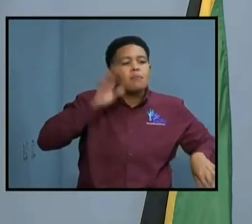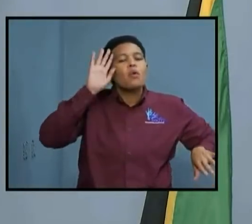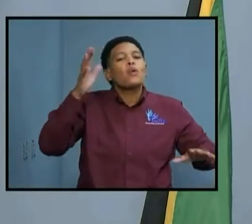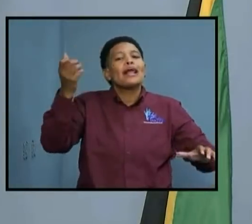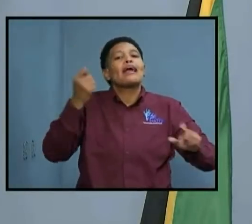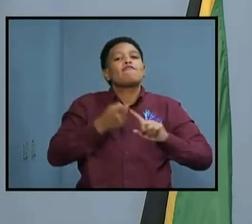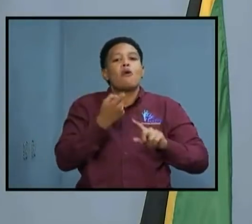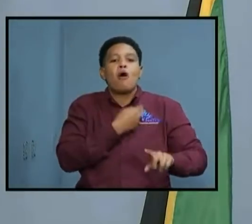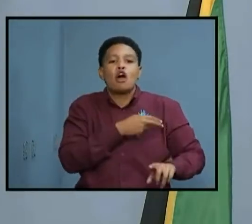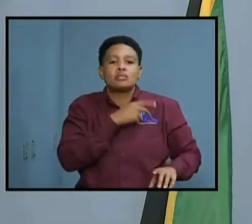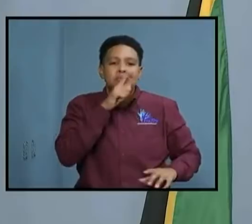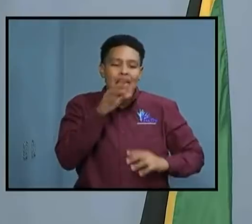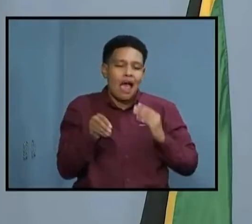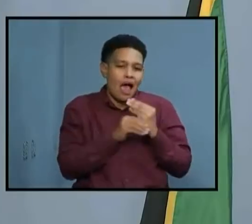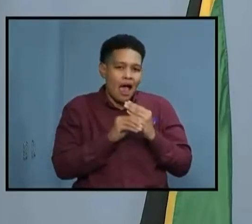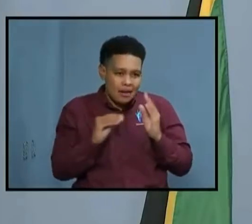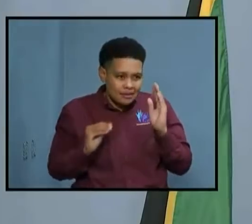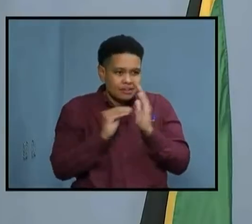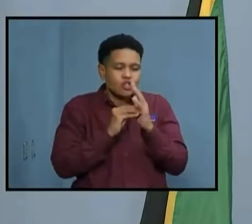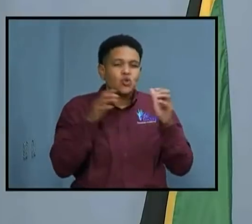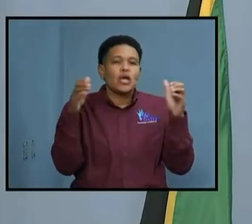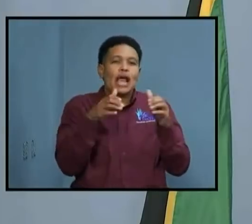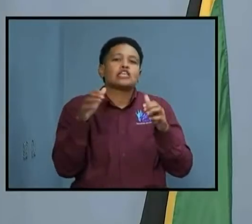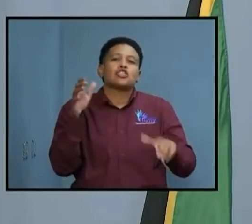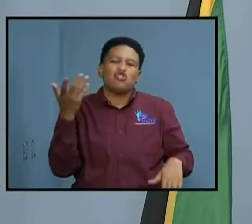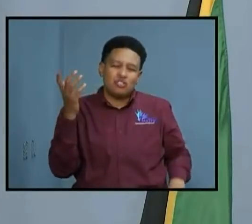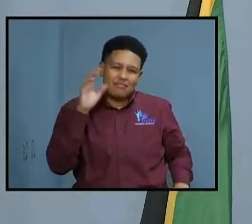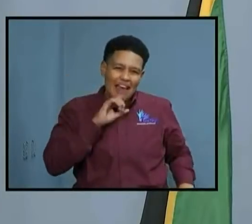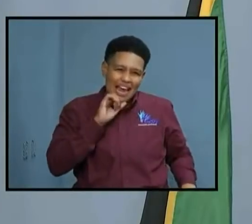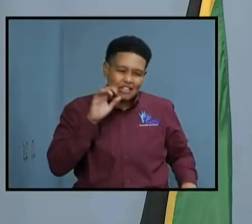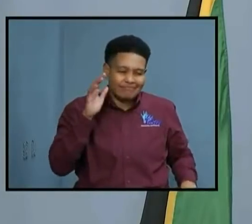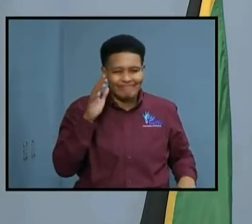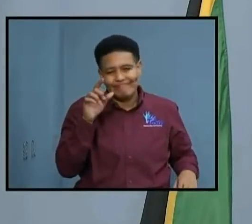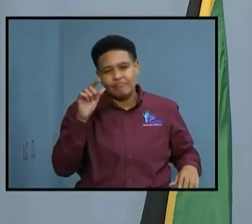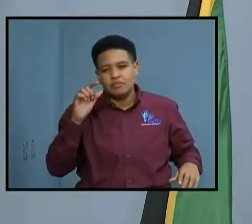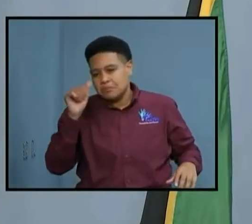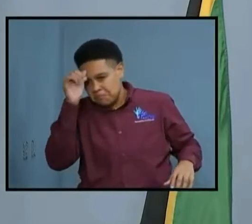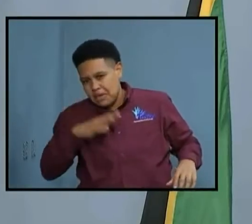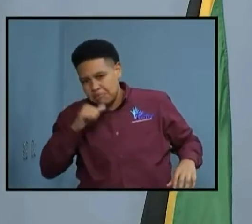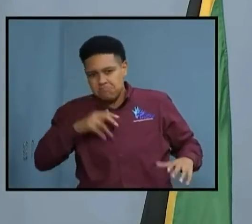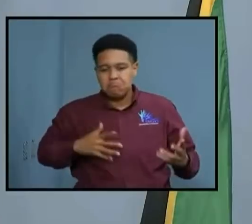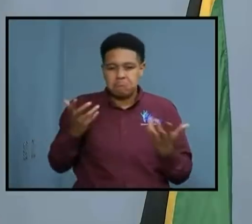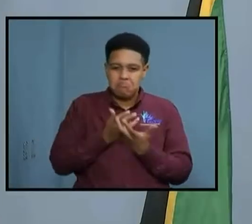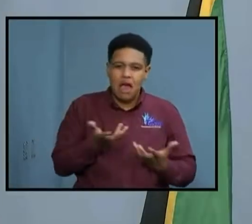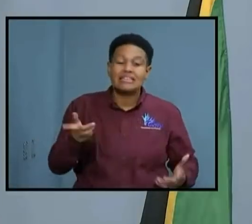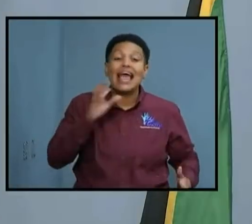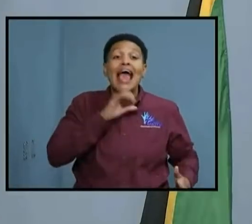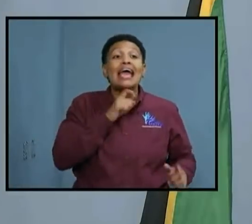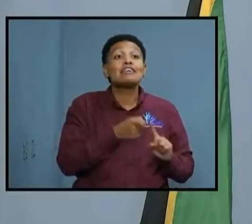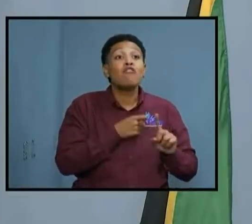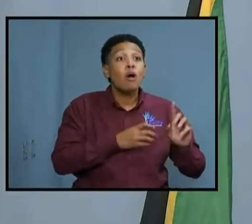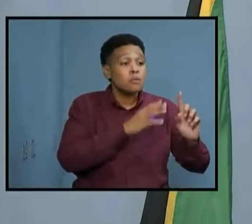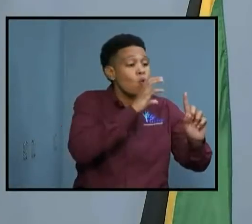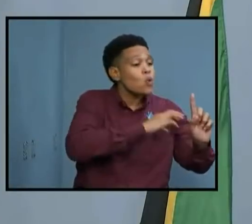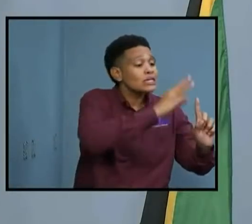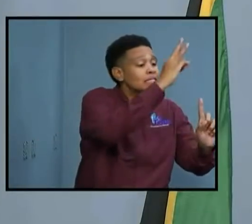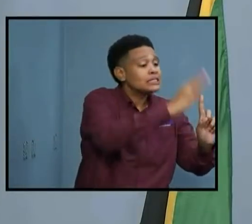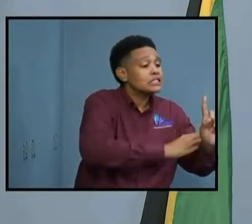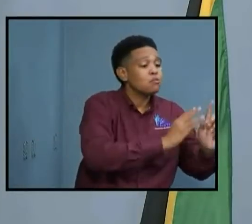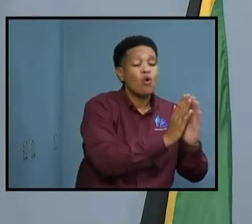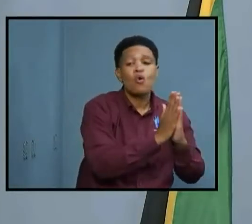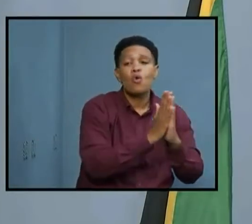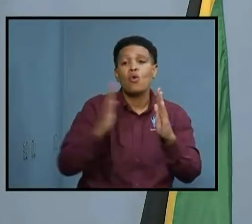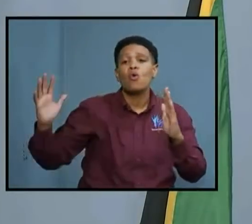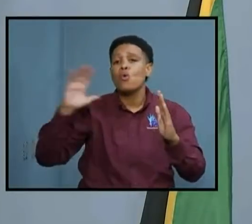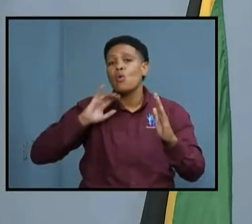hospital and add that to the categorization relevant. And their ages range from 6 months to 87